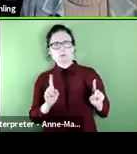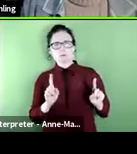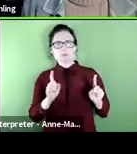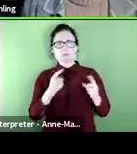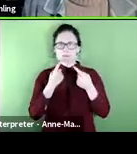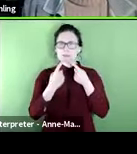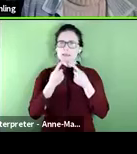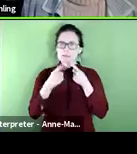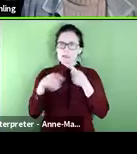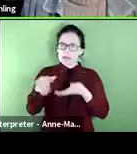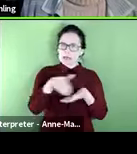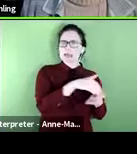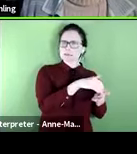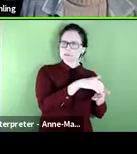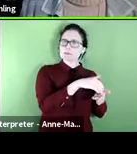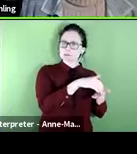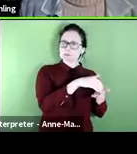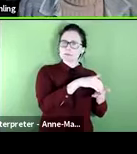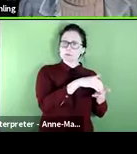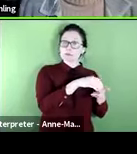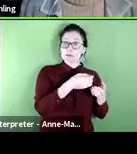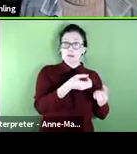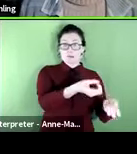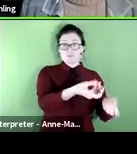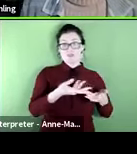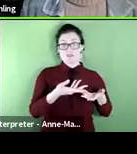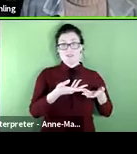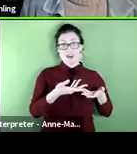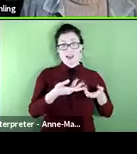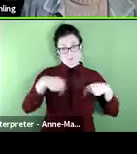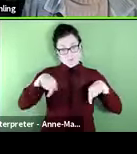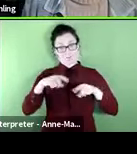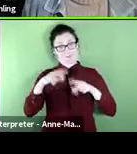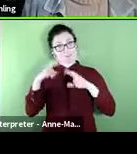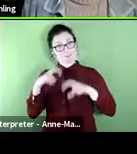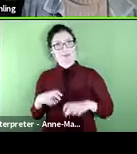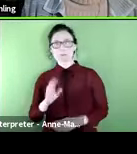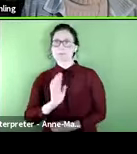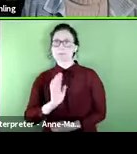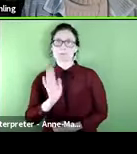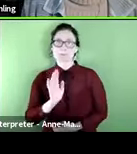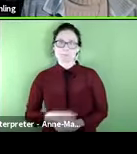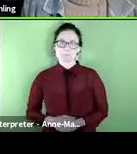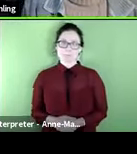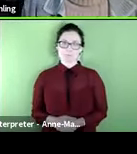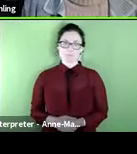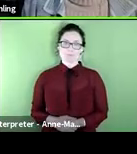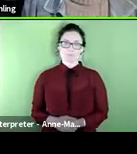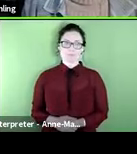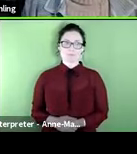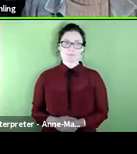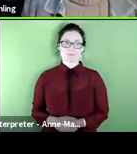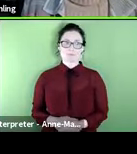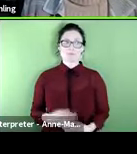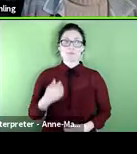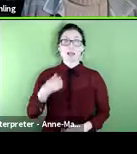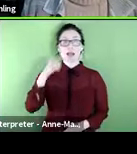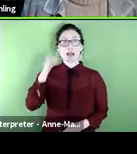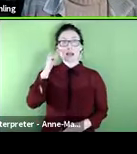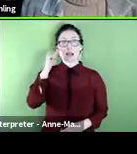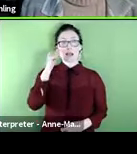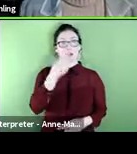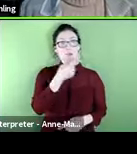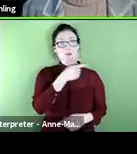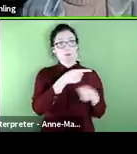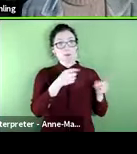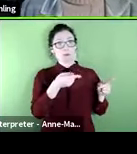data, but they don't provide for researchers. Actually, I know Piketty and his colleagues